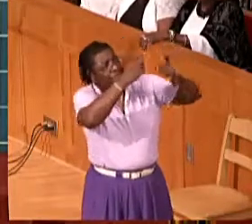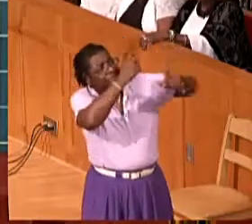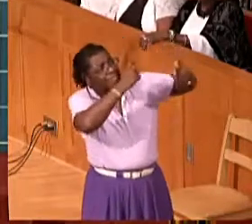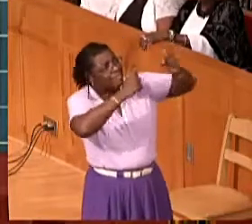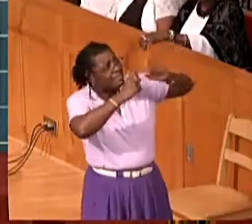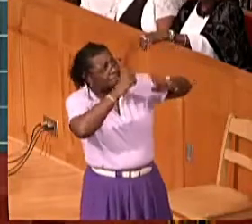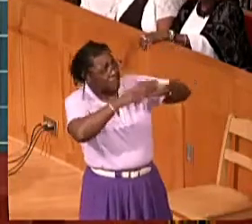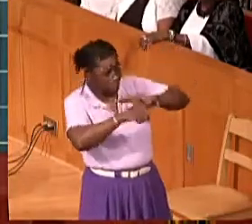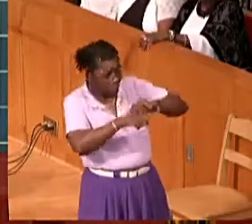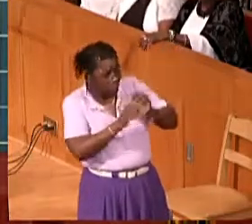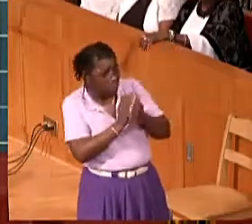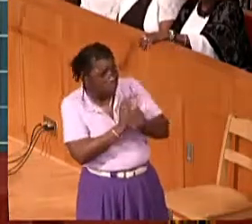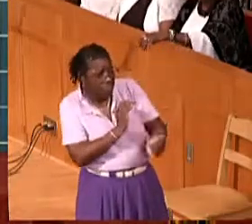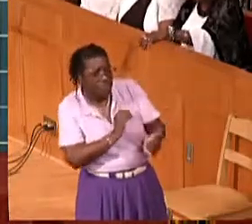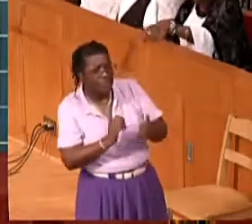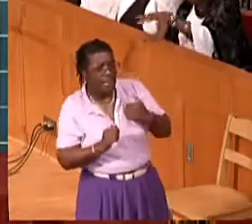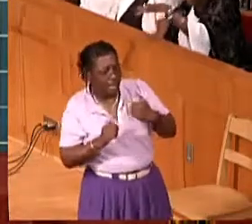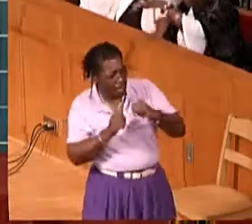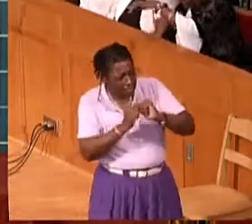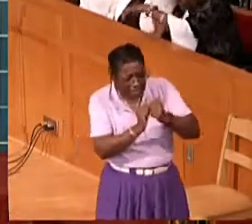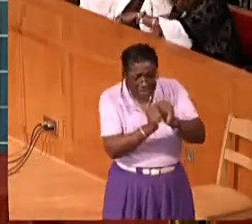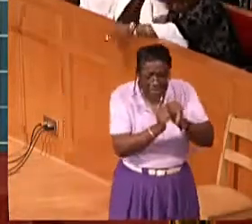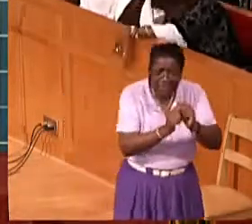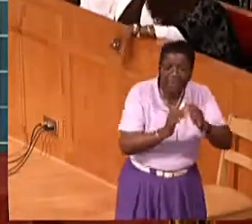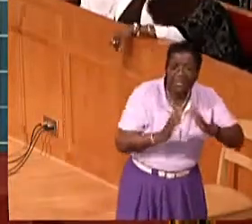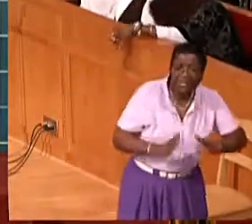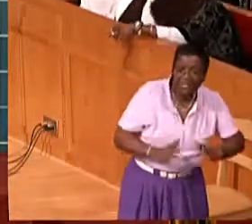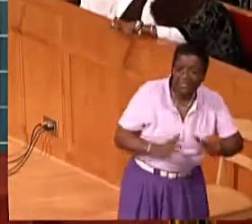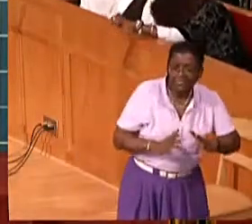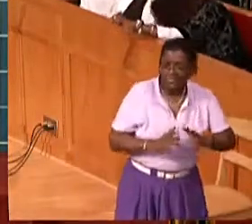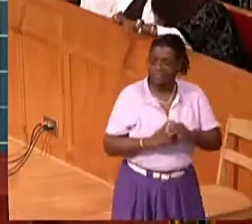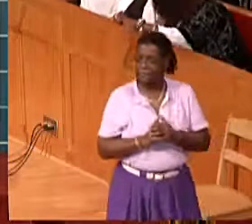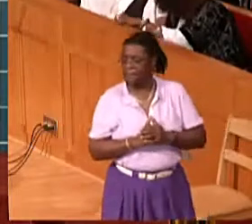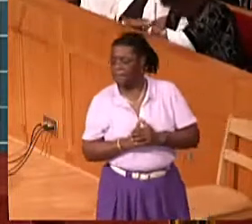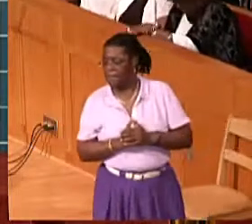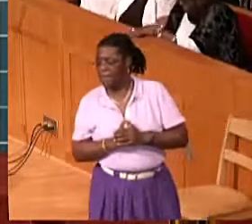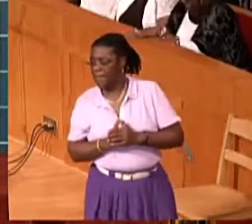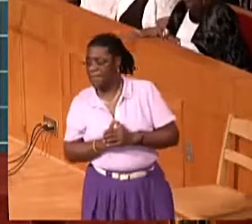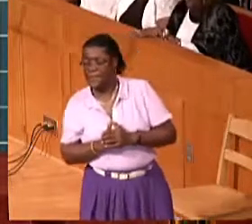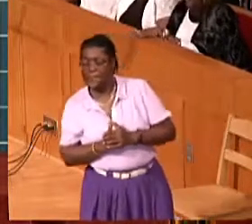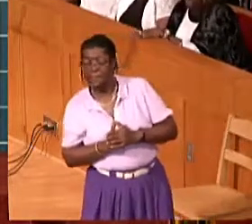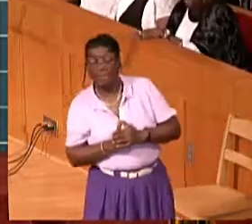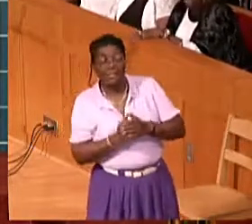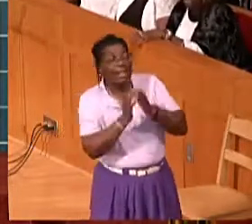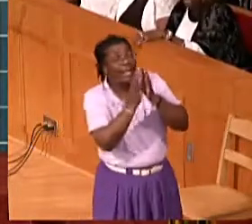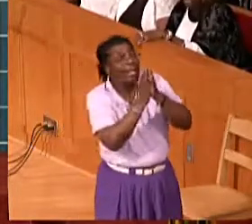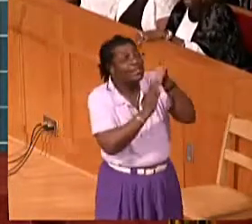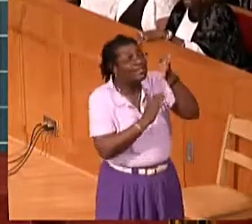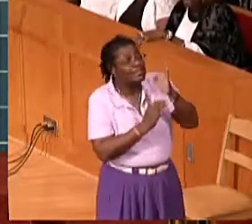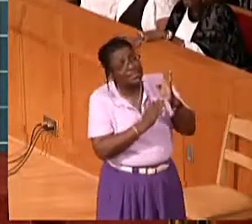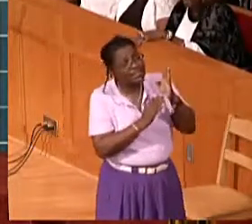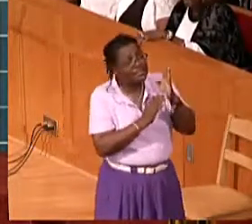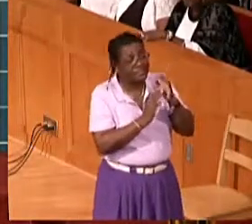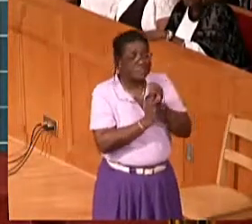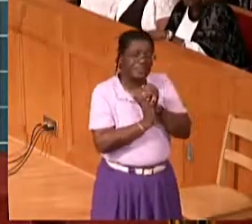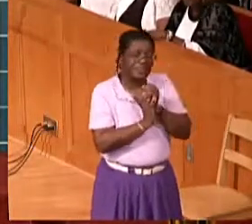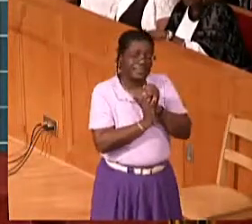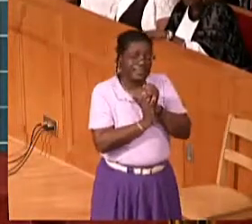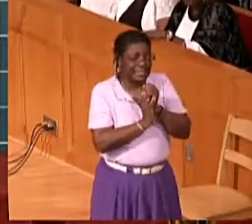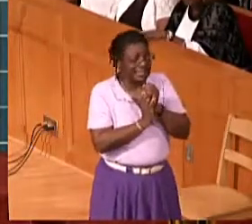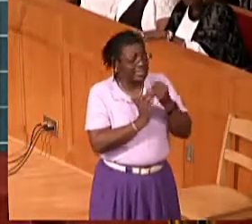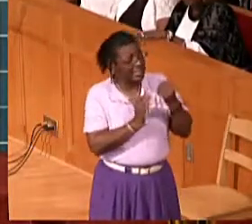when I was young, when I was little. I was athletic. But I asked God to make me a professional